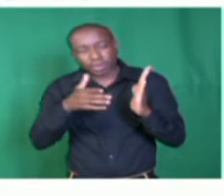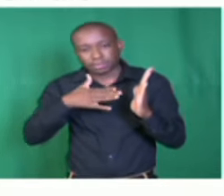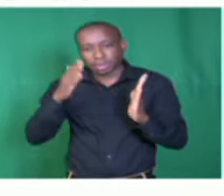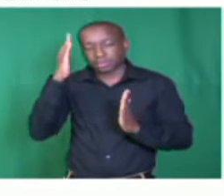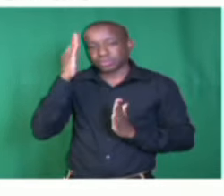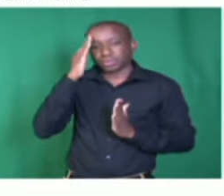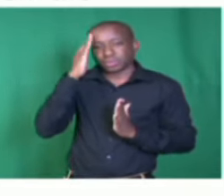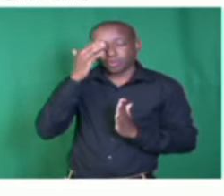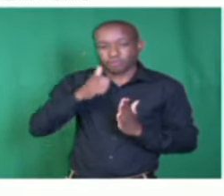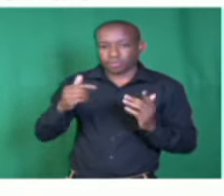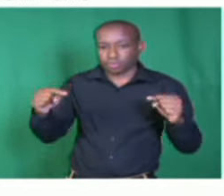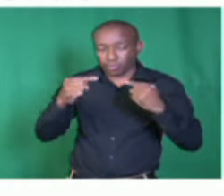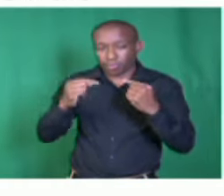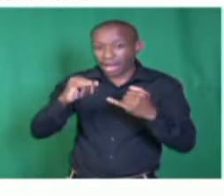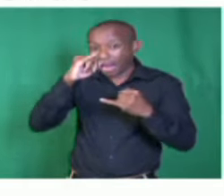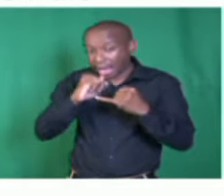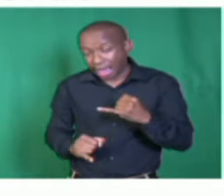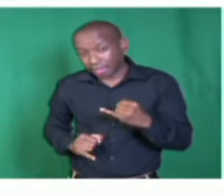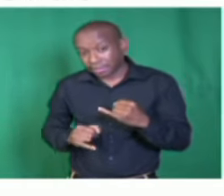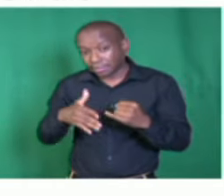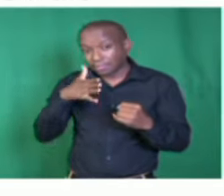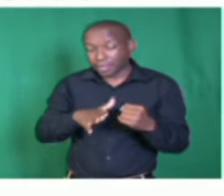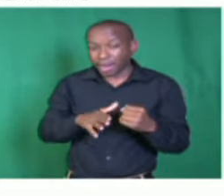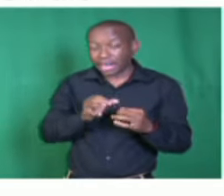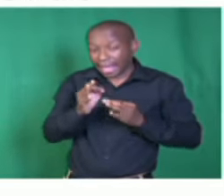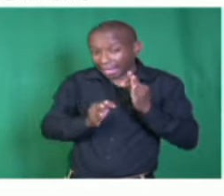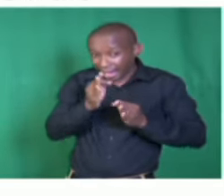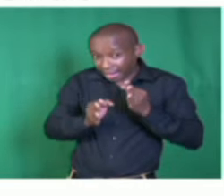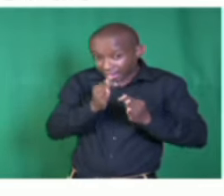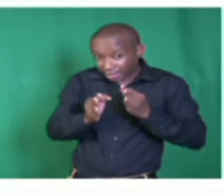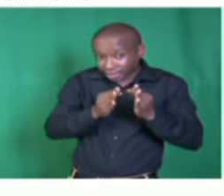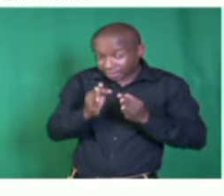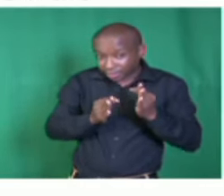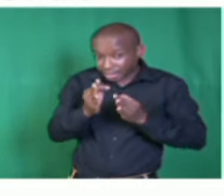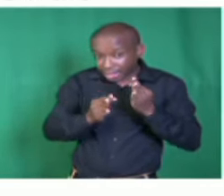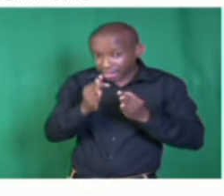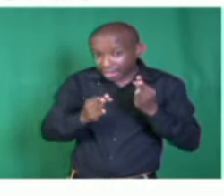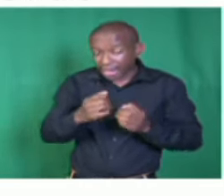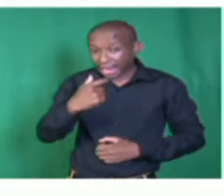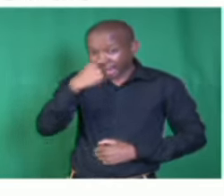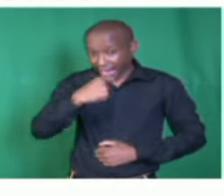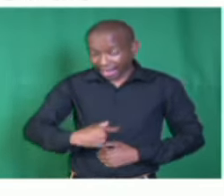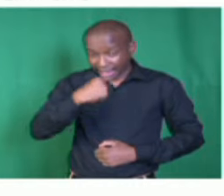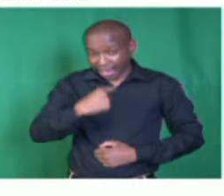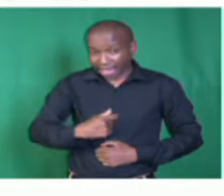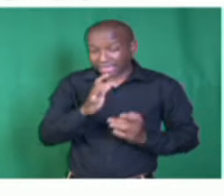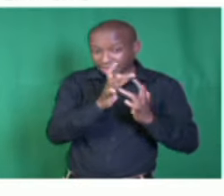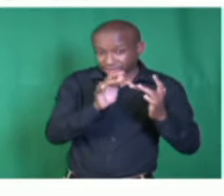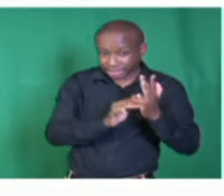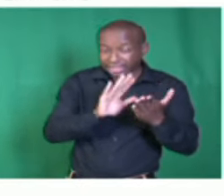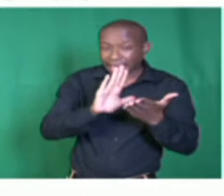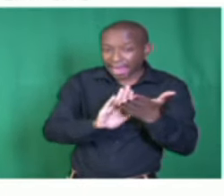conflicts. And lastly, you should be able to explain the character of both Jesus